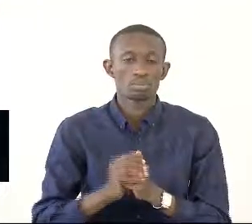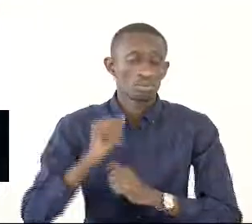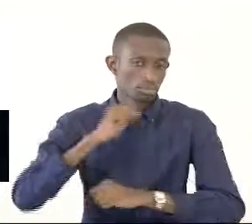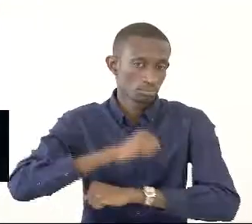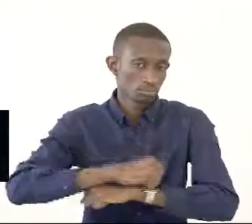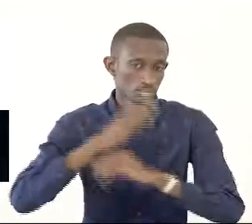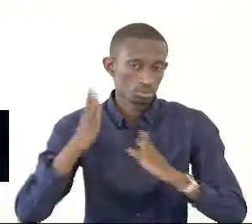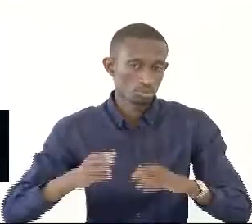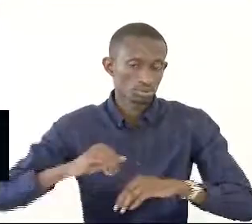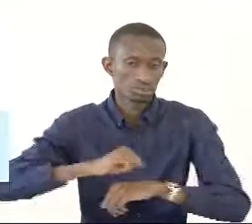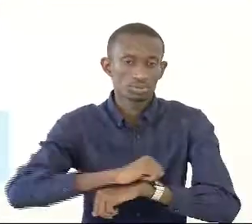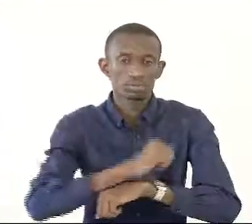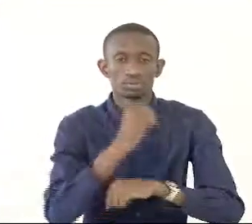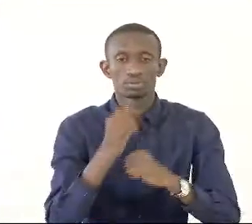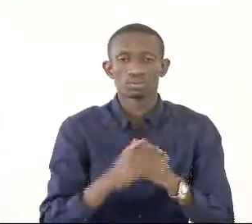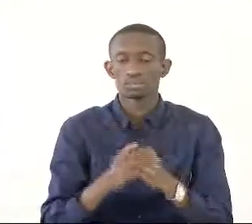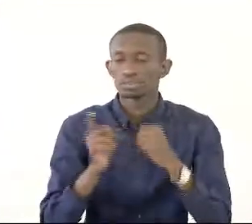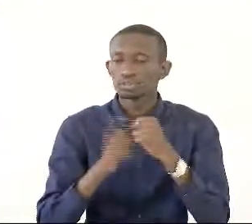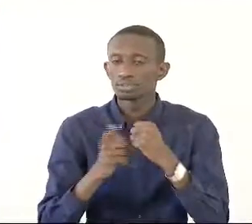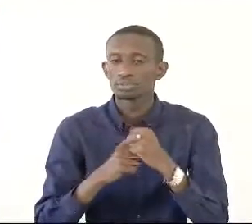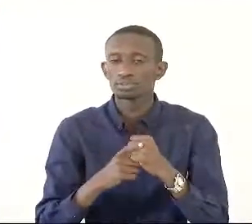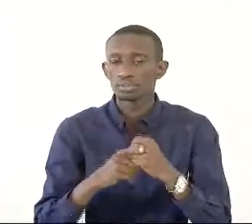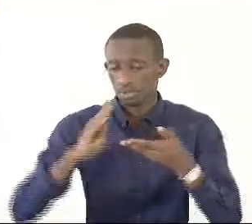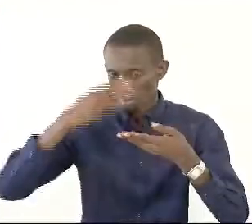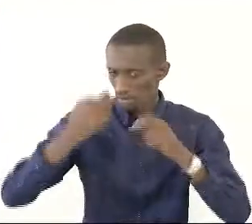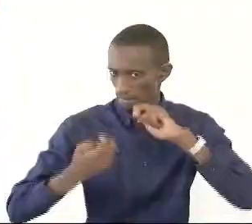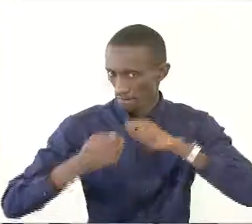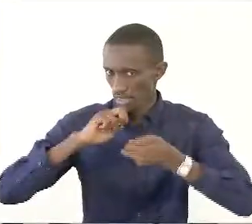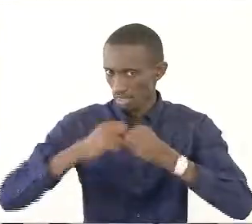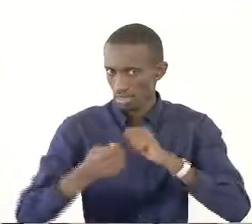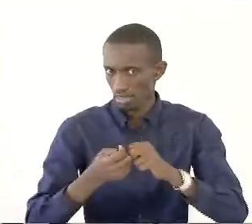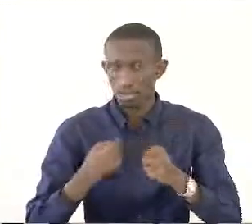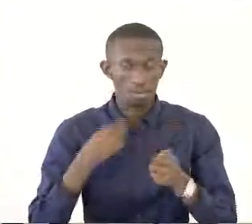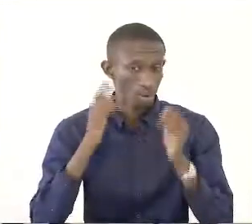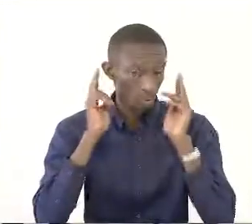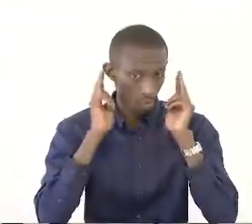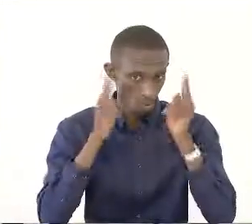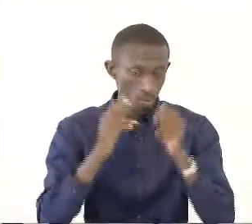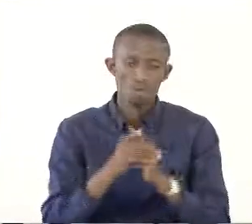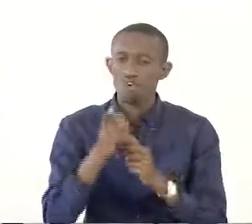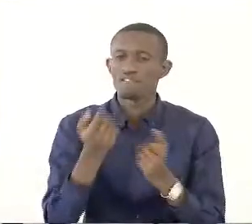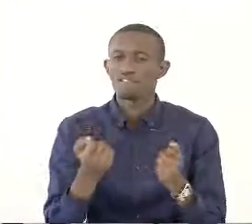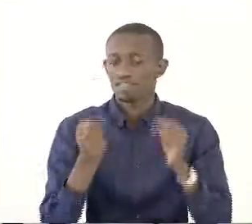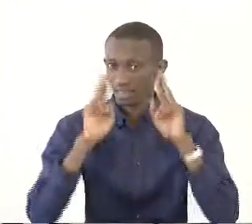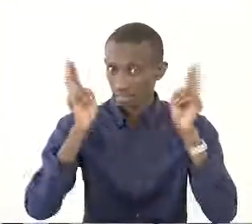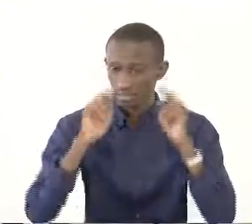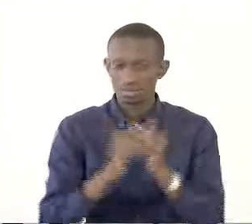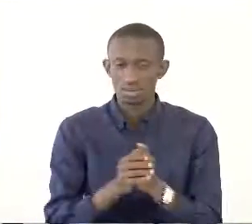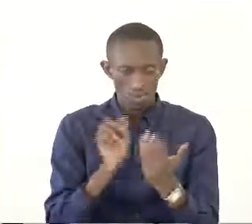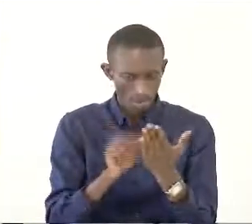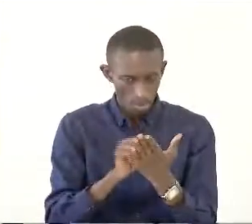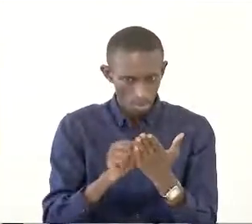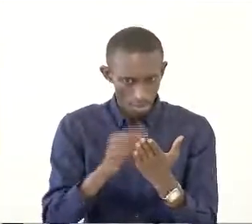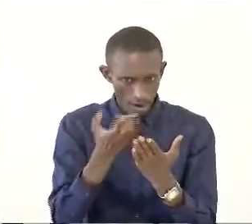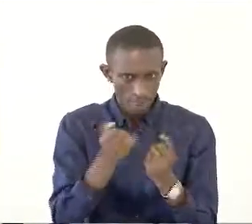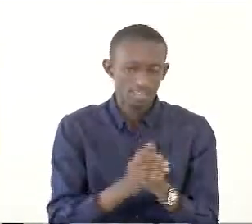is physics, you know that. I hope you are ready with the calculators so that now you can perform the calculations together